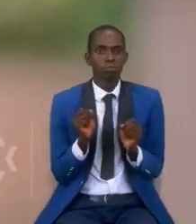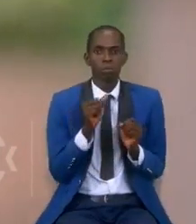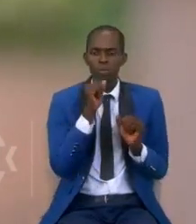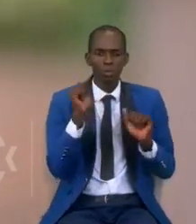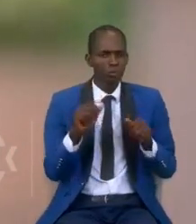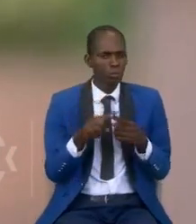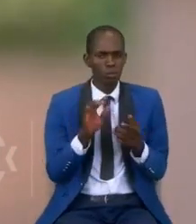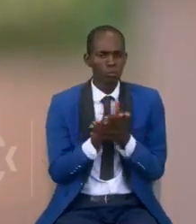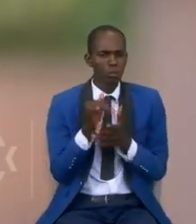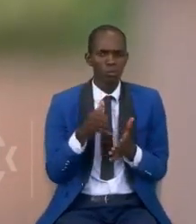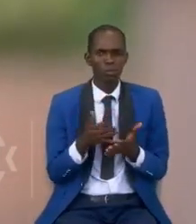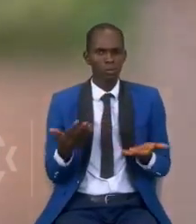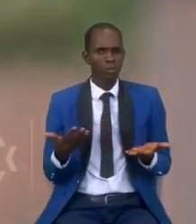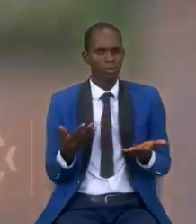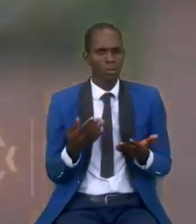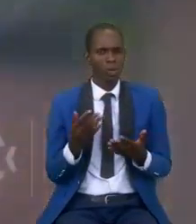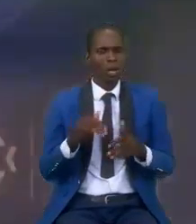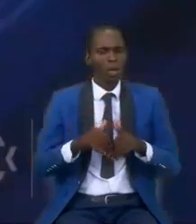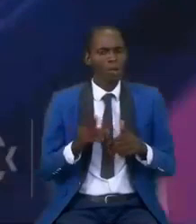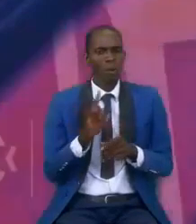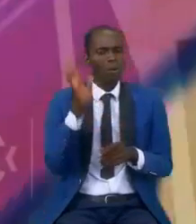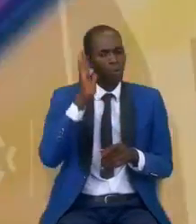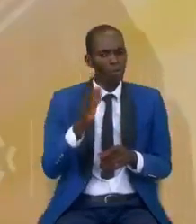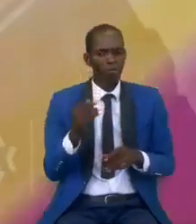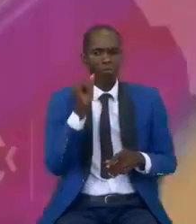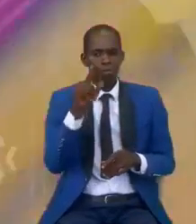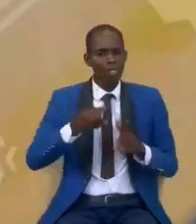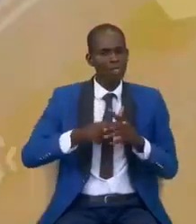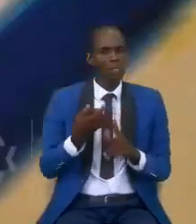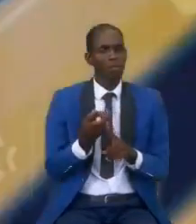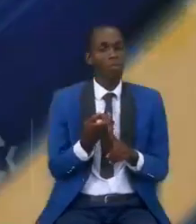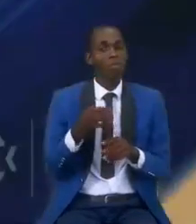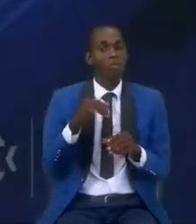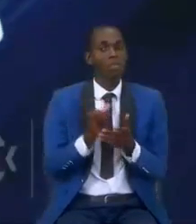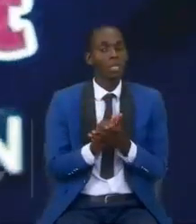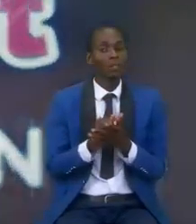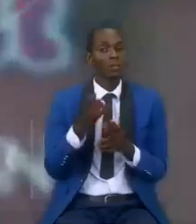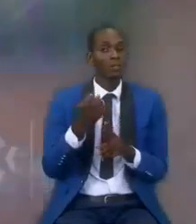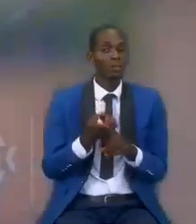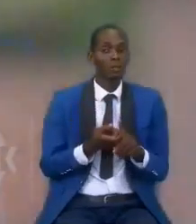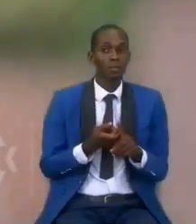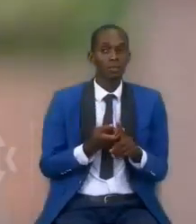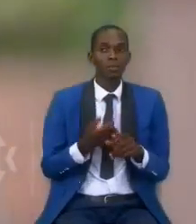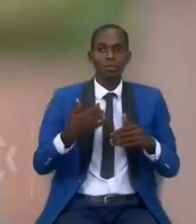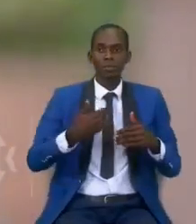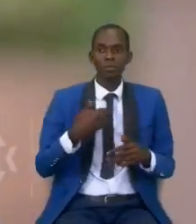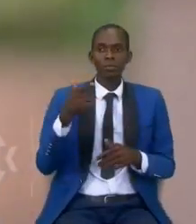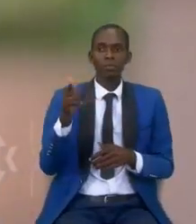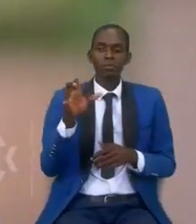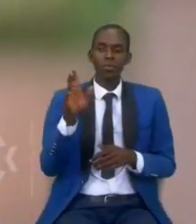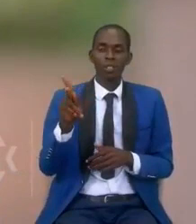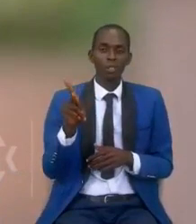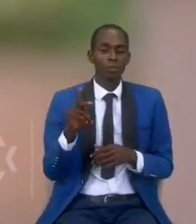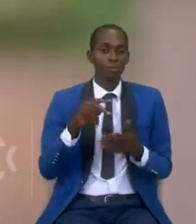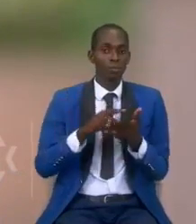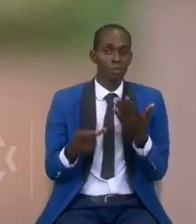January, we had this same program, this GCK program, Total Freedom Through Faith in Christ. I went to the program with